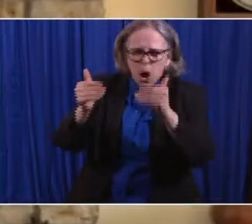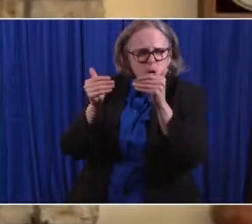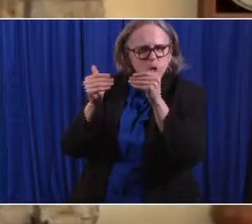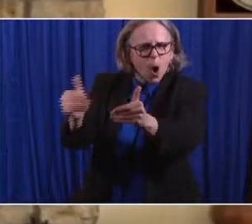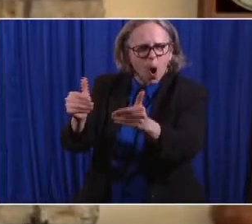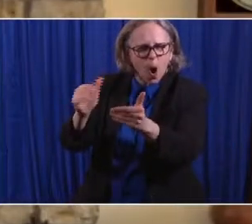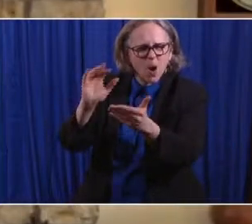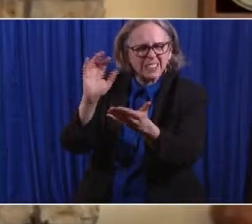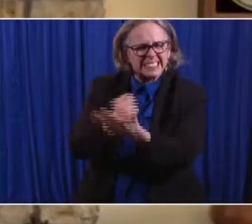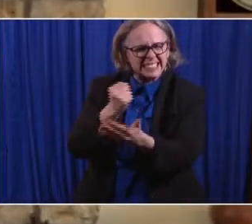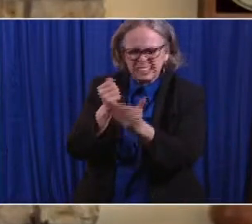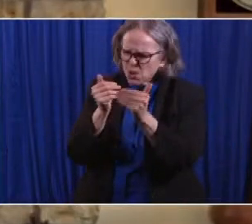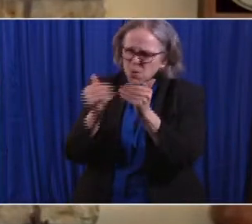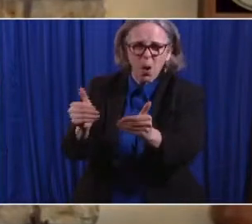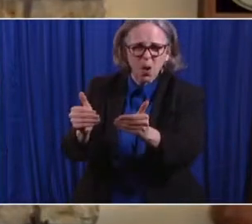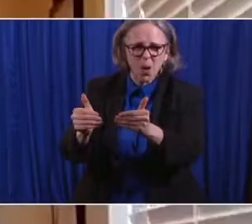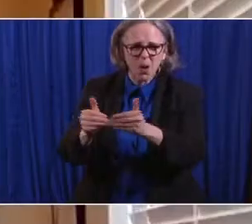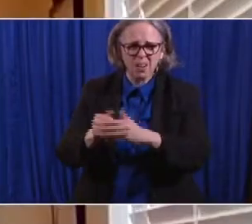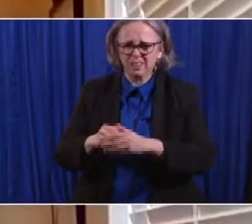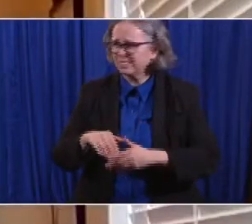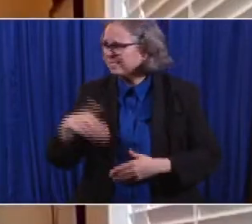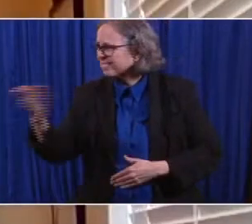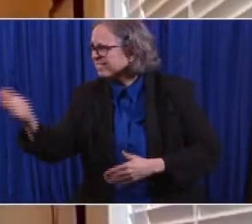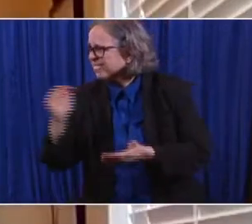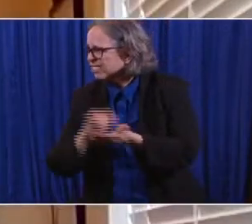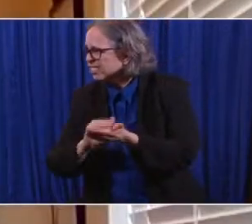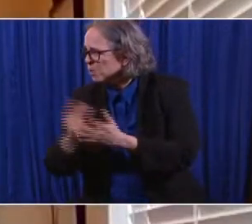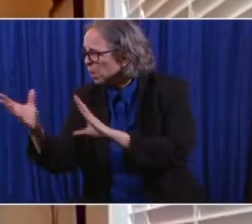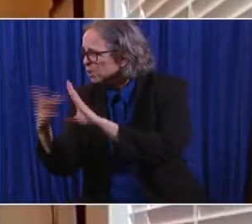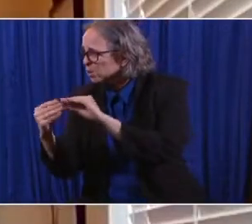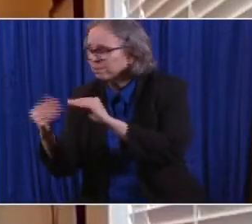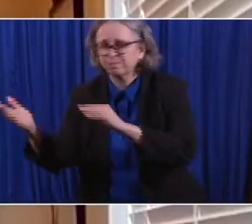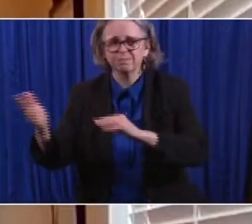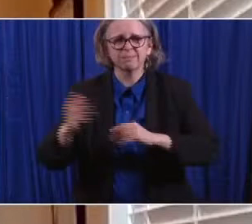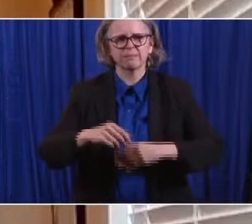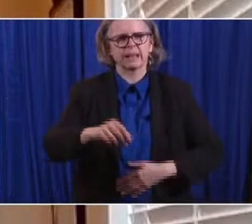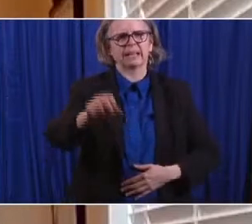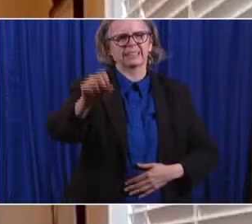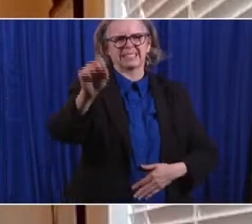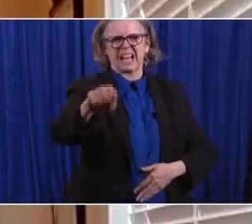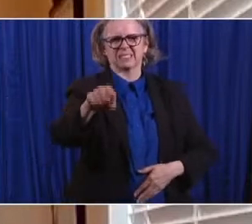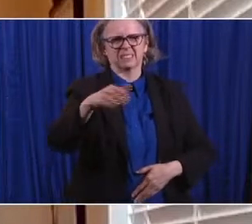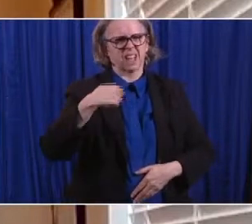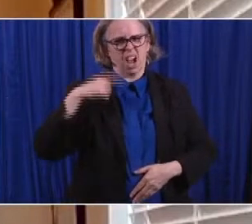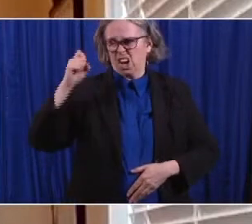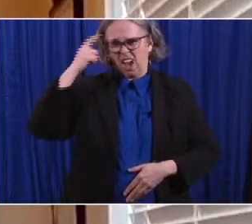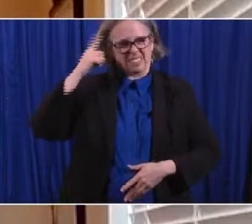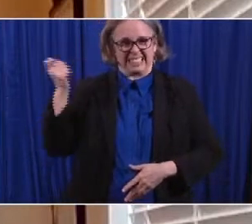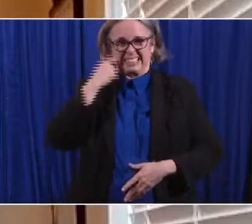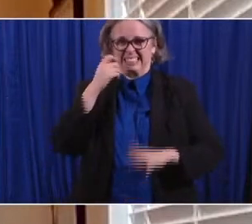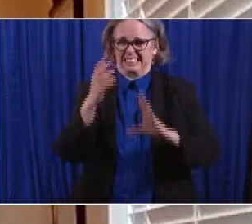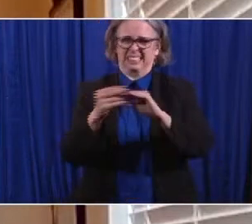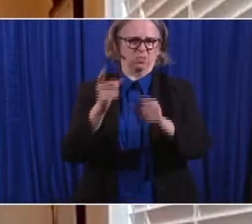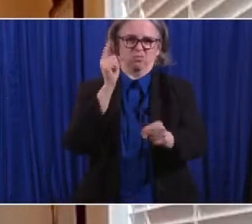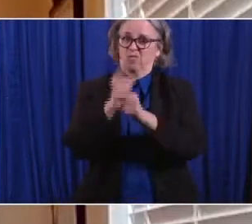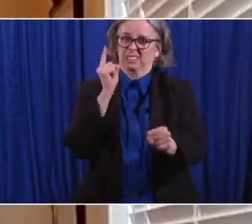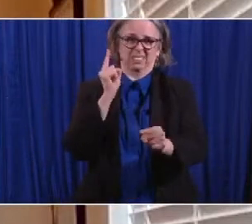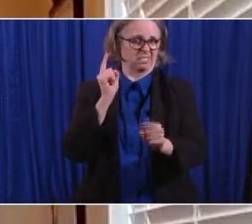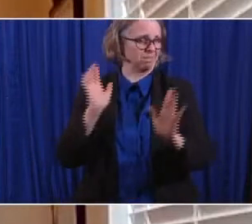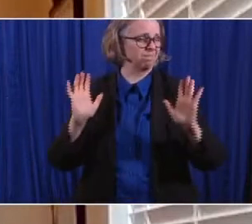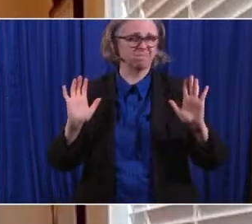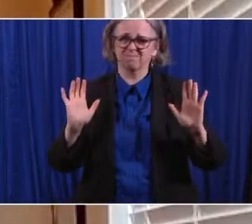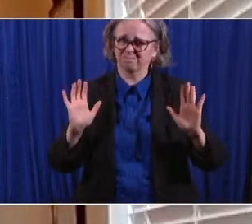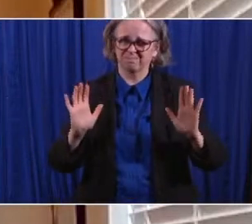Vanderhoff, I'll Yes, refer Governor. to you. Yes, Governor, I think you said it very, very well. The